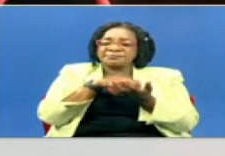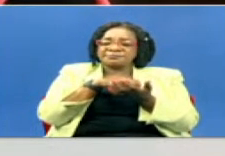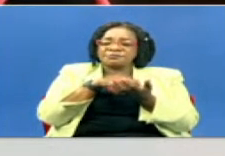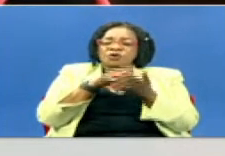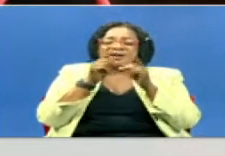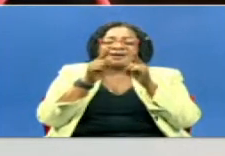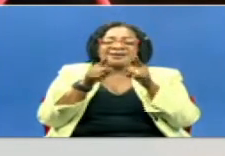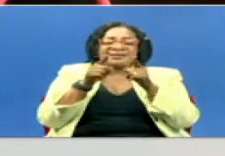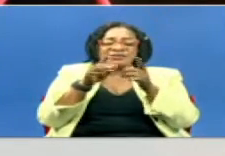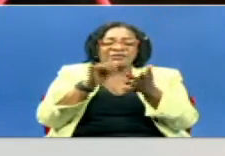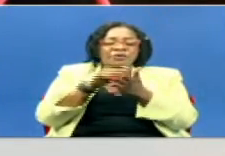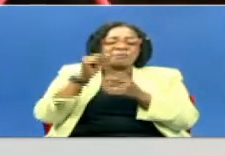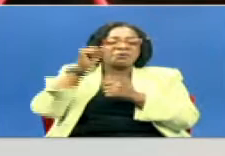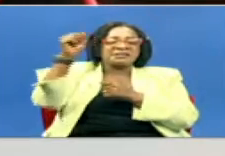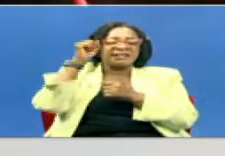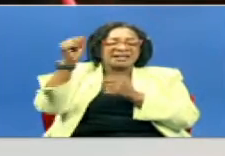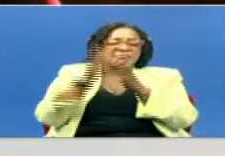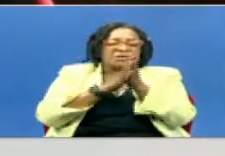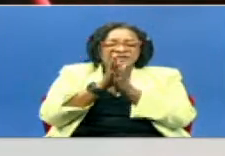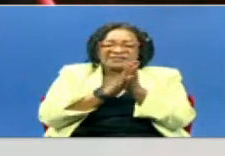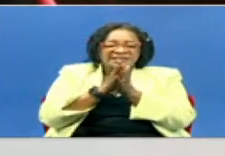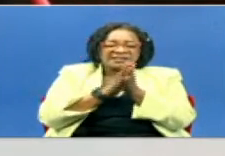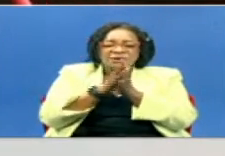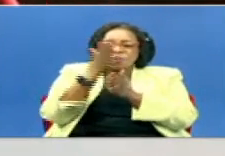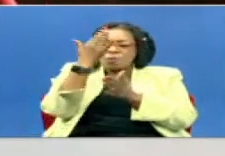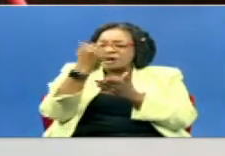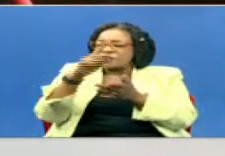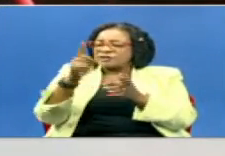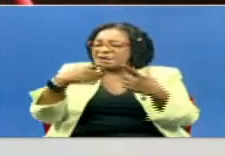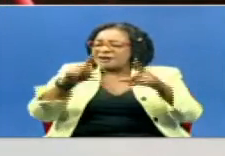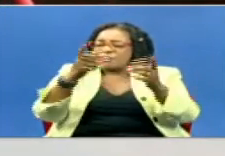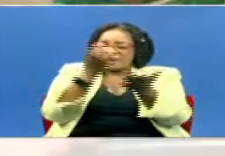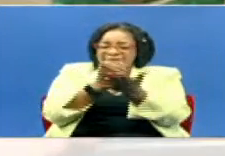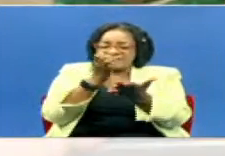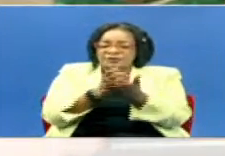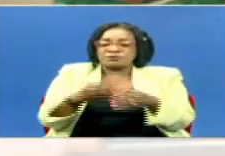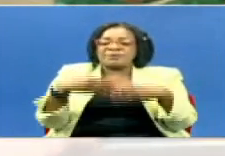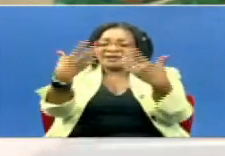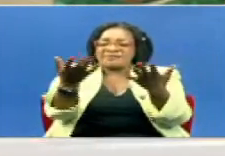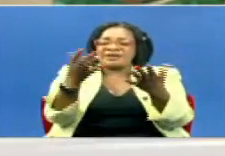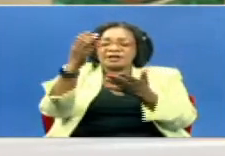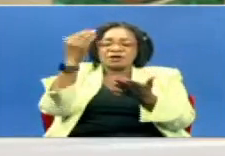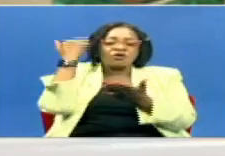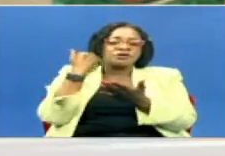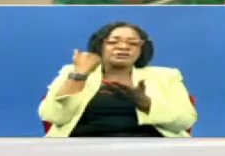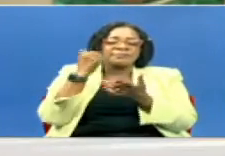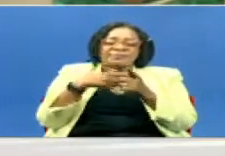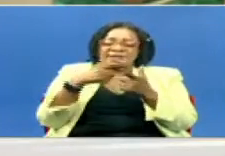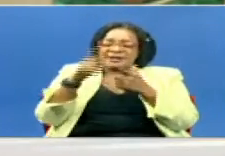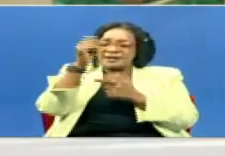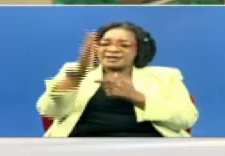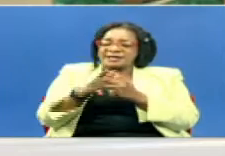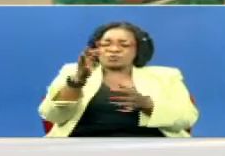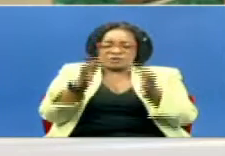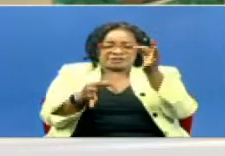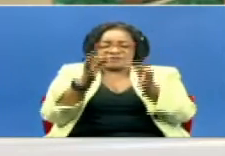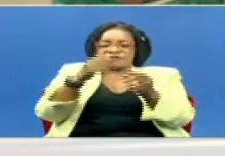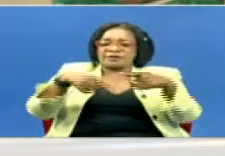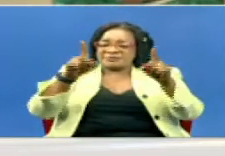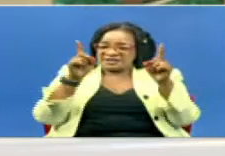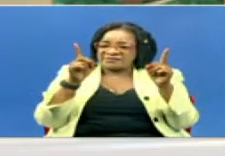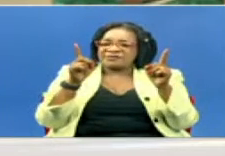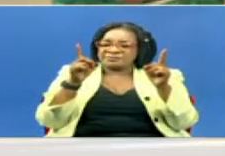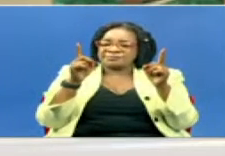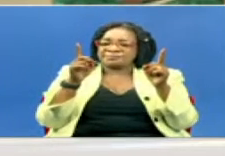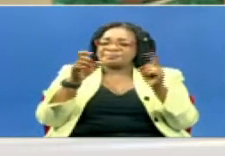they were politically motivated. Why not allow for evidence to be adduced in court? And then Kenyans will judge for themselves. All right?